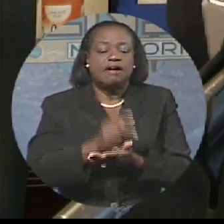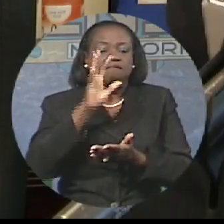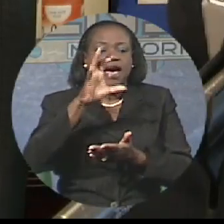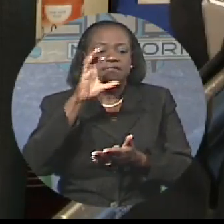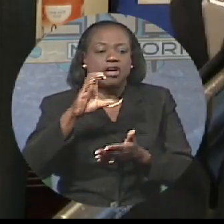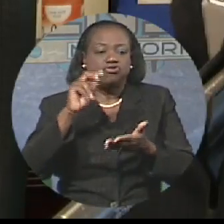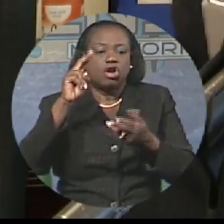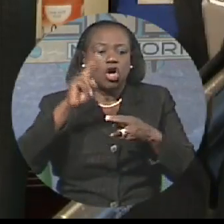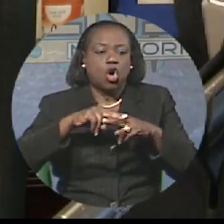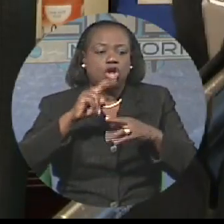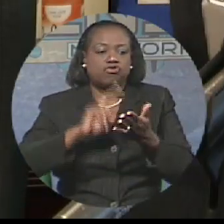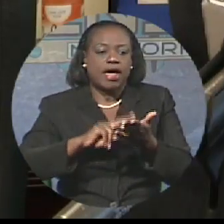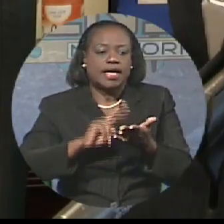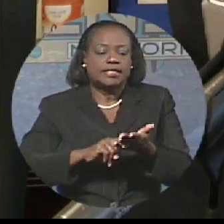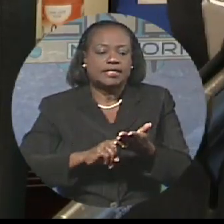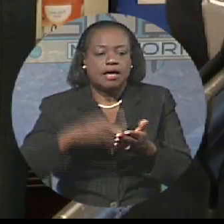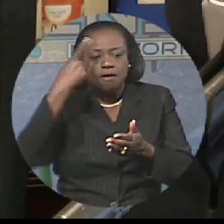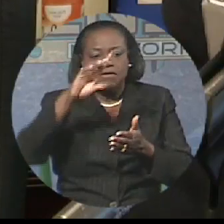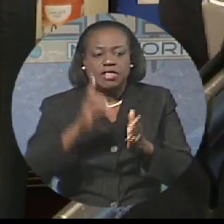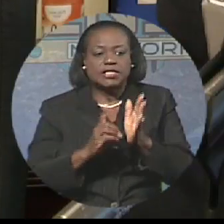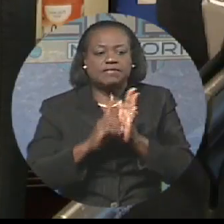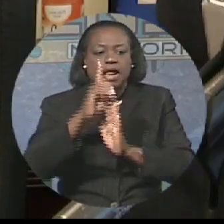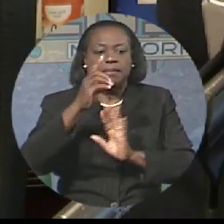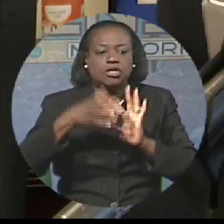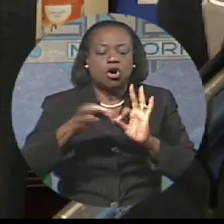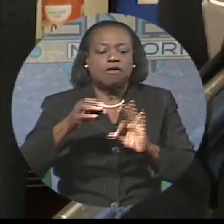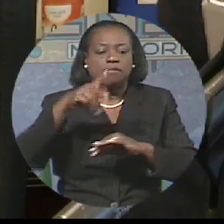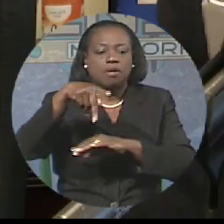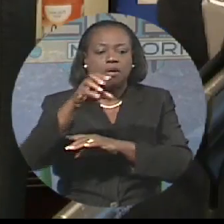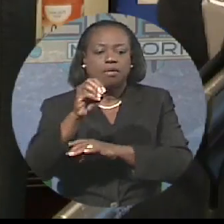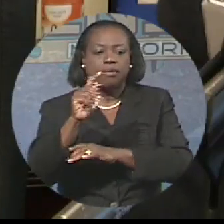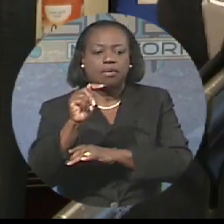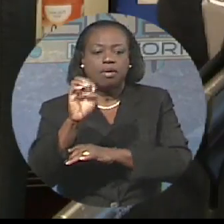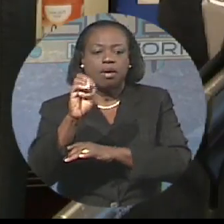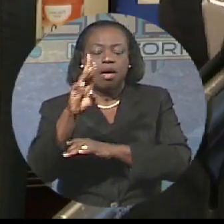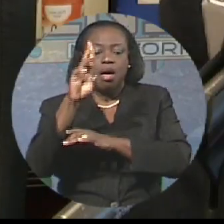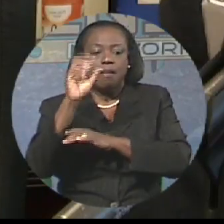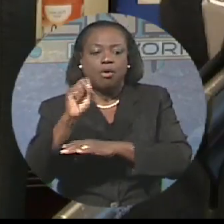redevelopment of Potter's Key. And so in the next